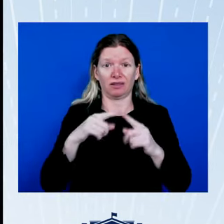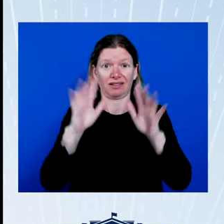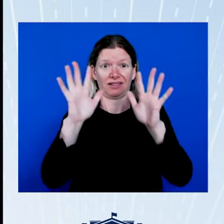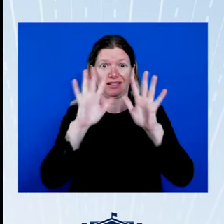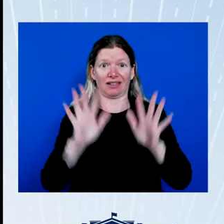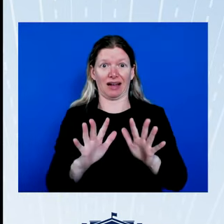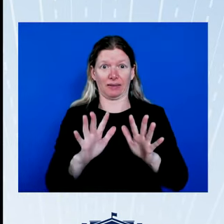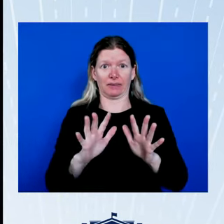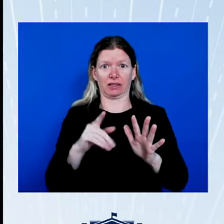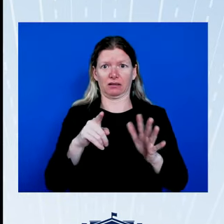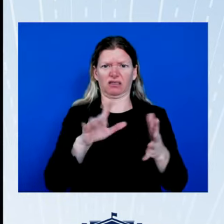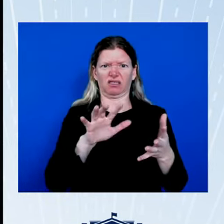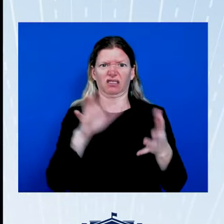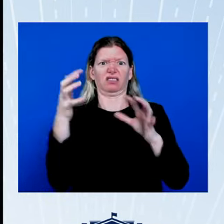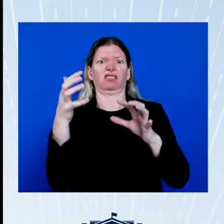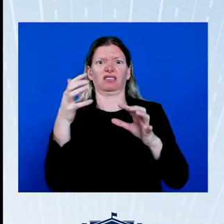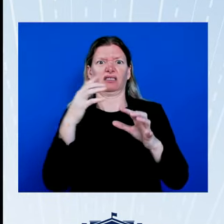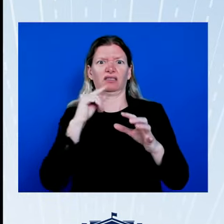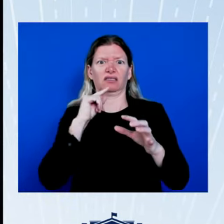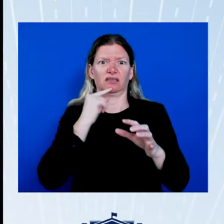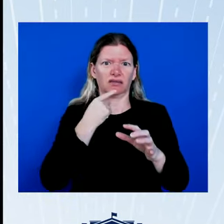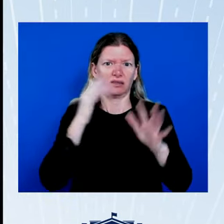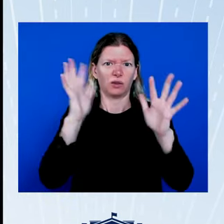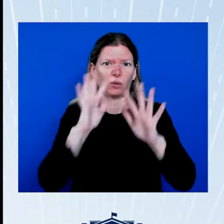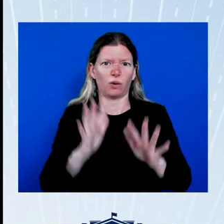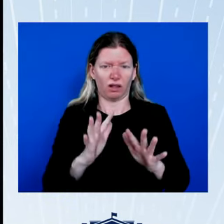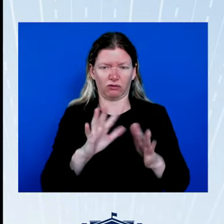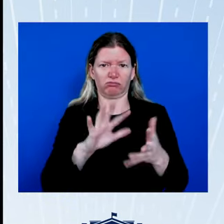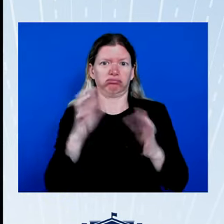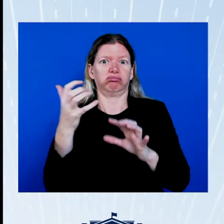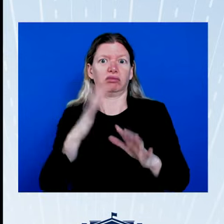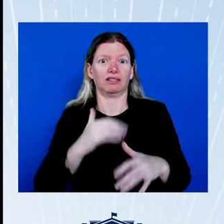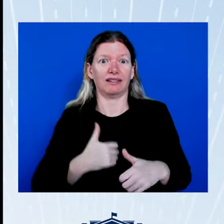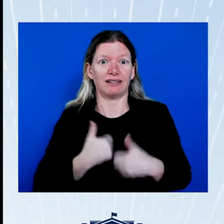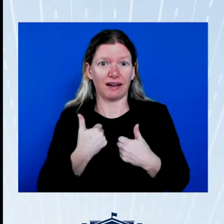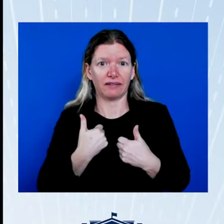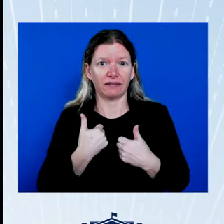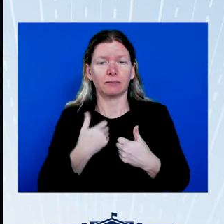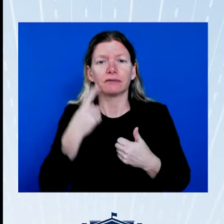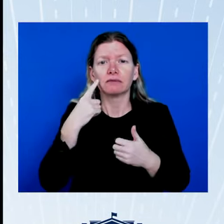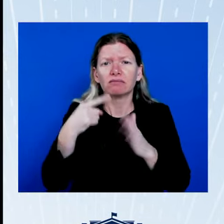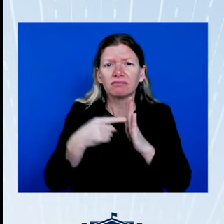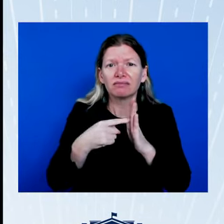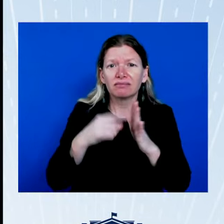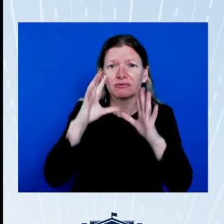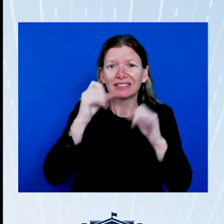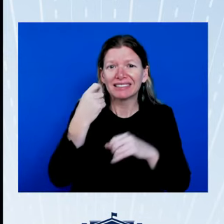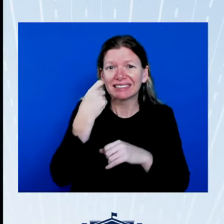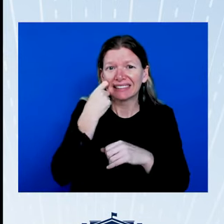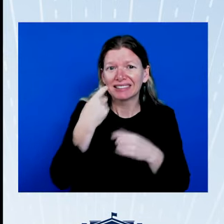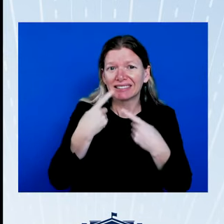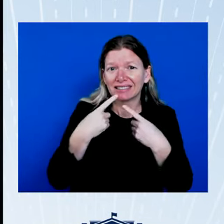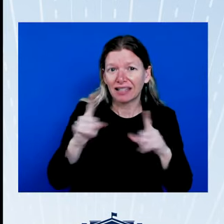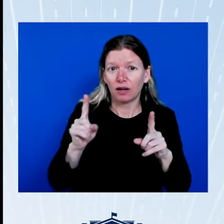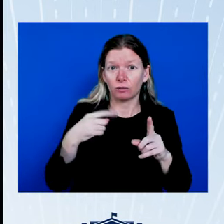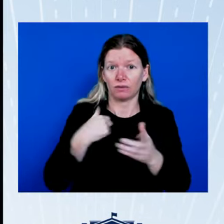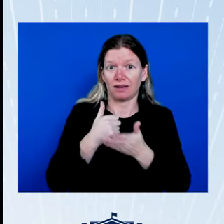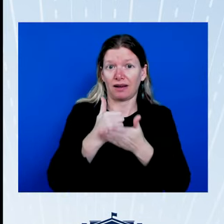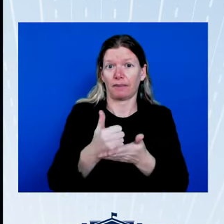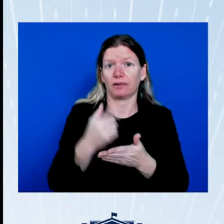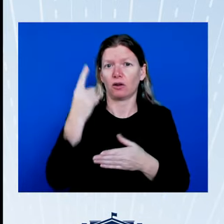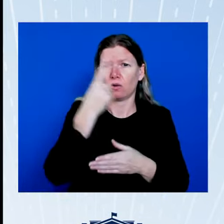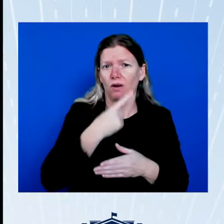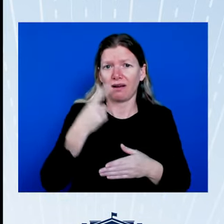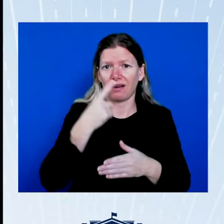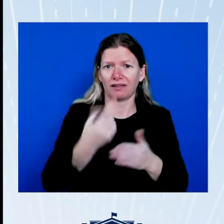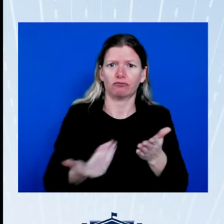recently announced, we're helping Hawaii to rebuild and strengthen its grid to better withstand future fires and other